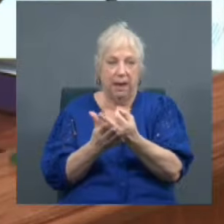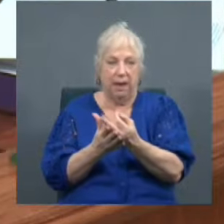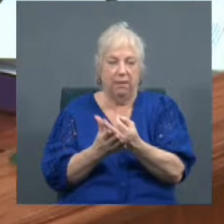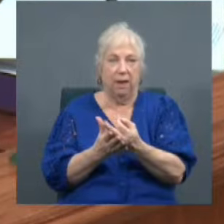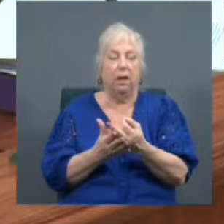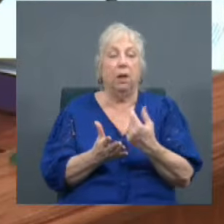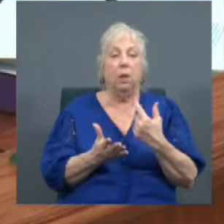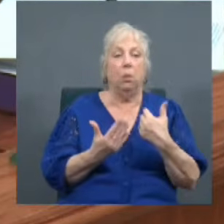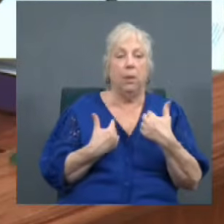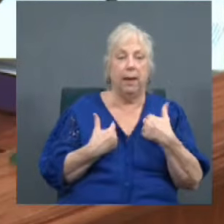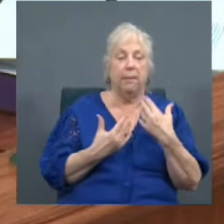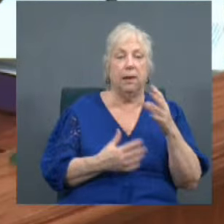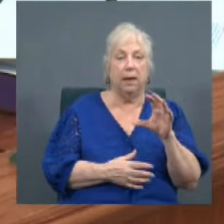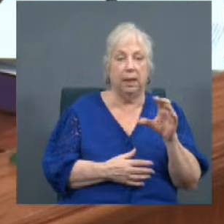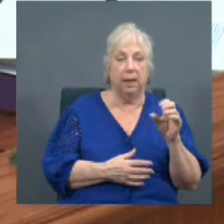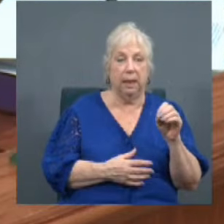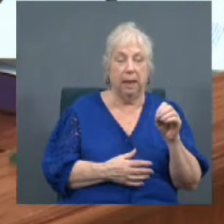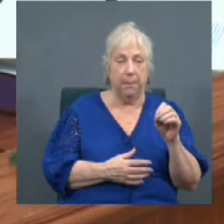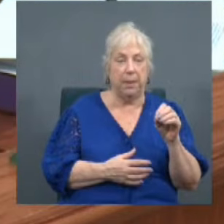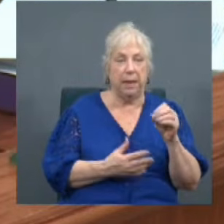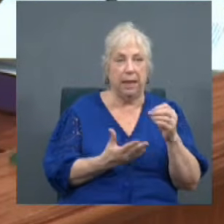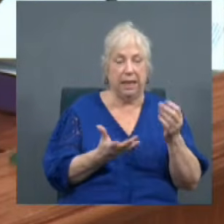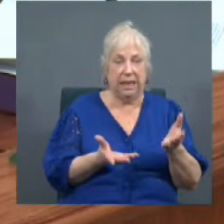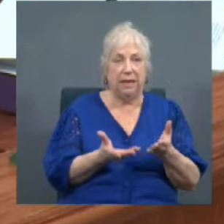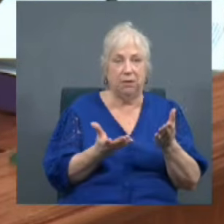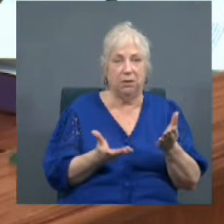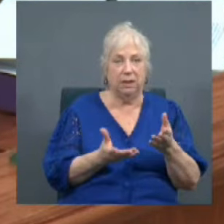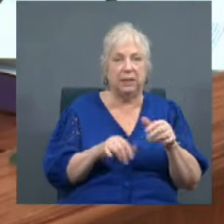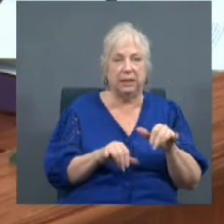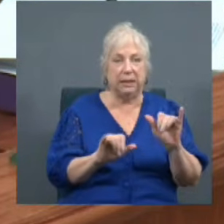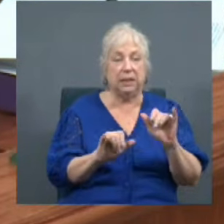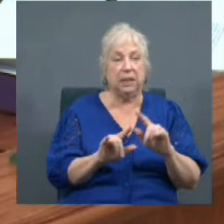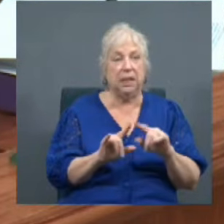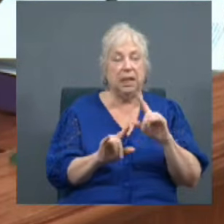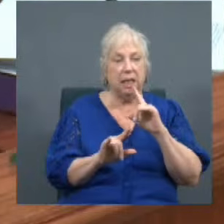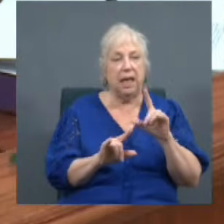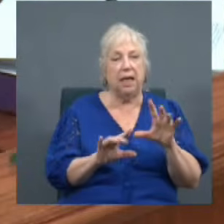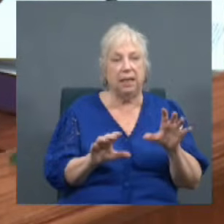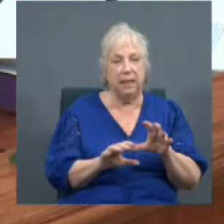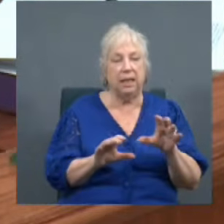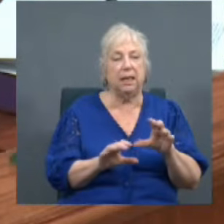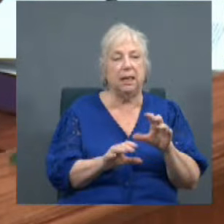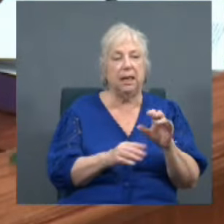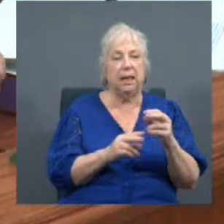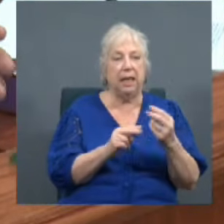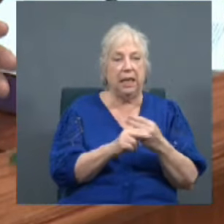company basically still here who did the Interstate 30 bridge,